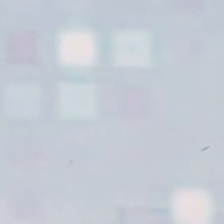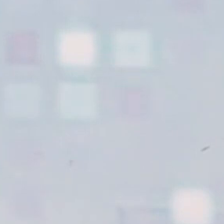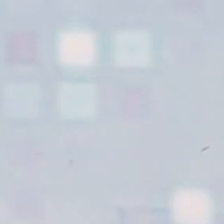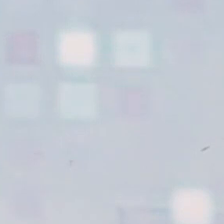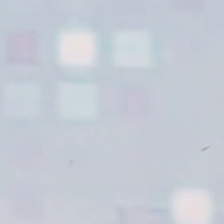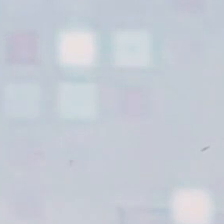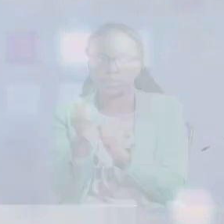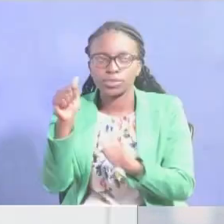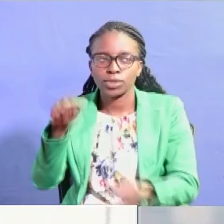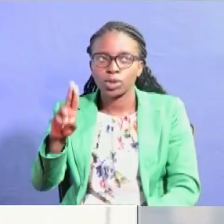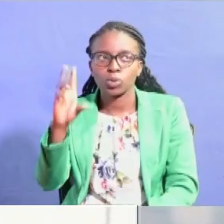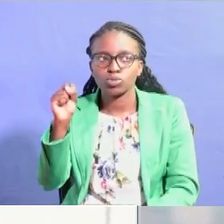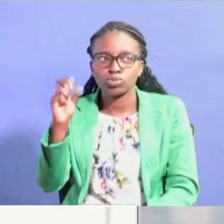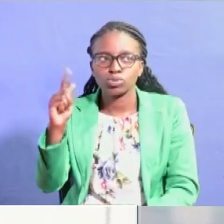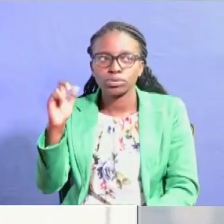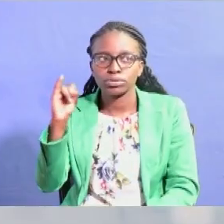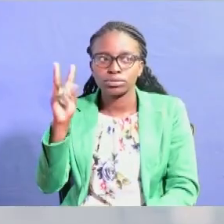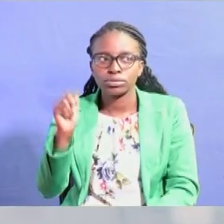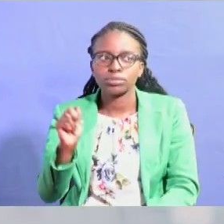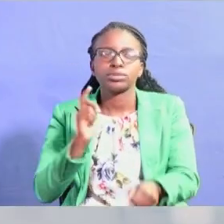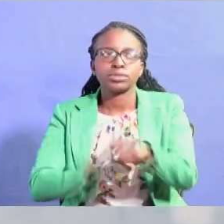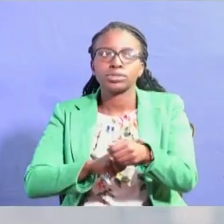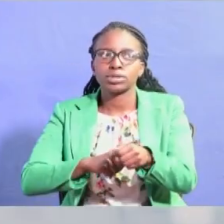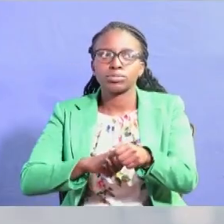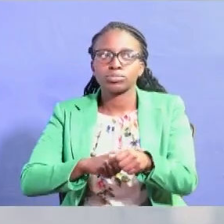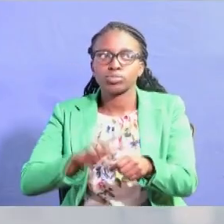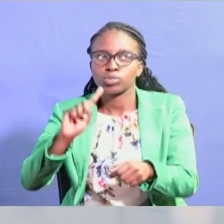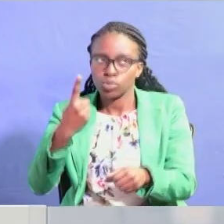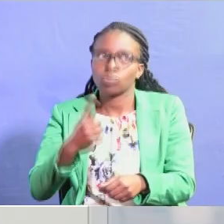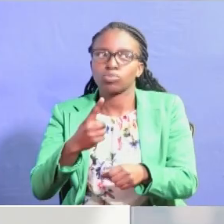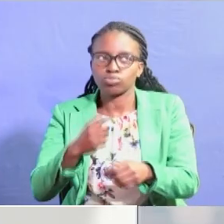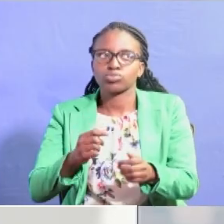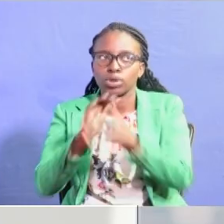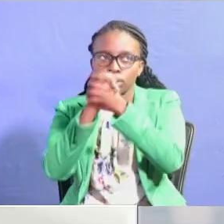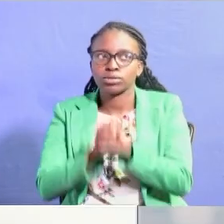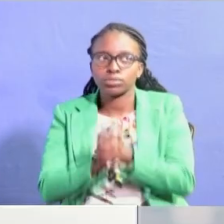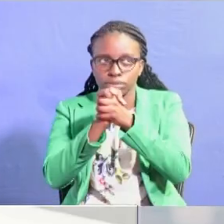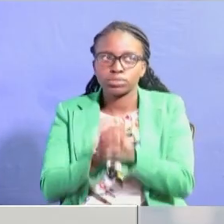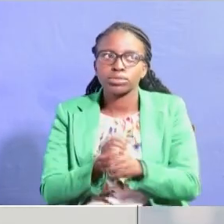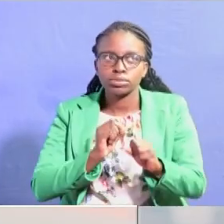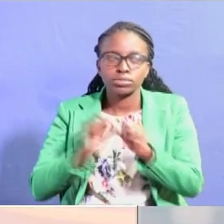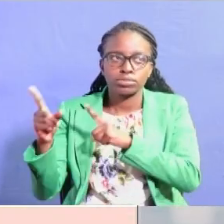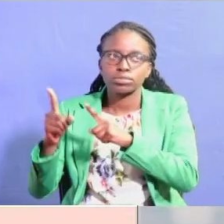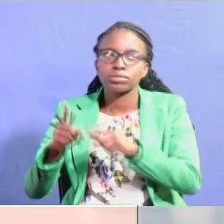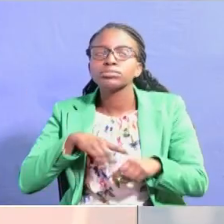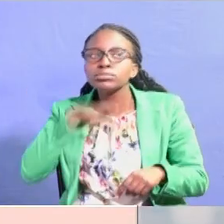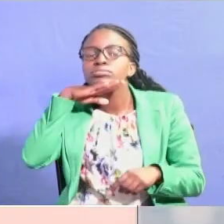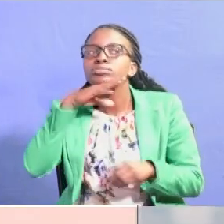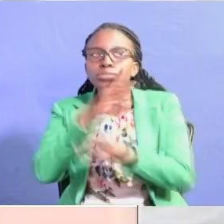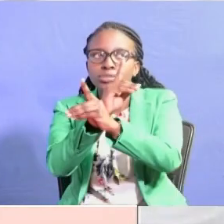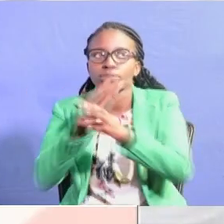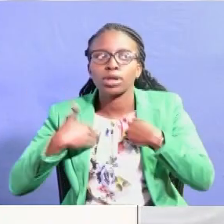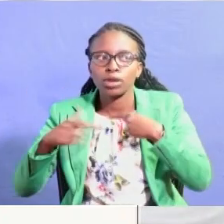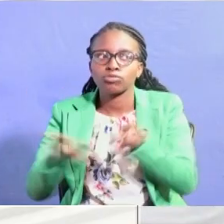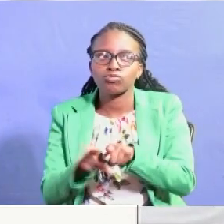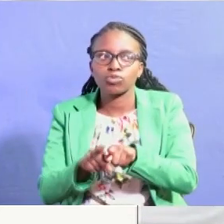Sports Austin Oduor, the revered gold mahia legend and former Harambee Stars defender, is dead. According to his brother Anthony